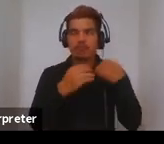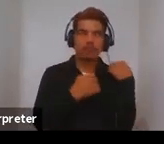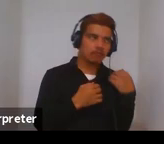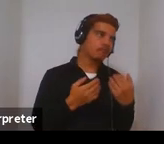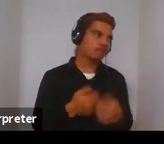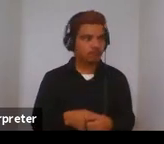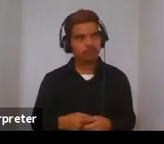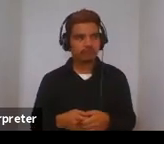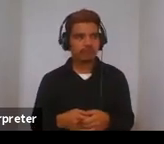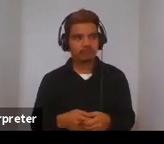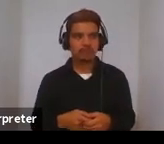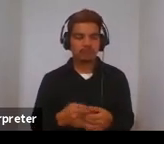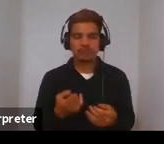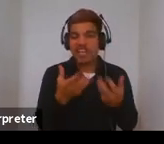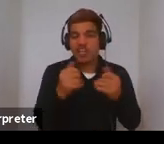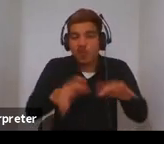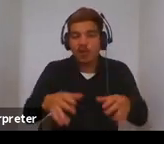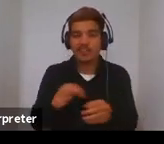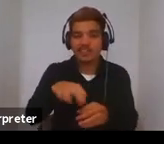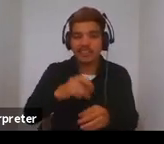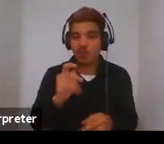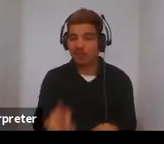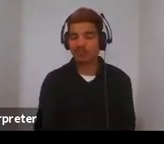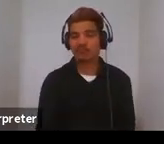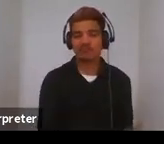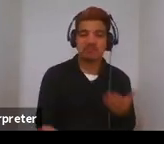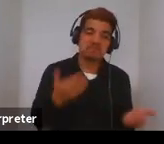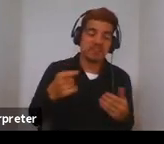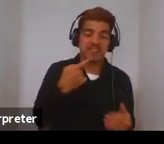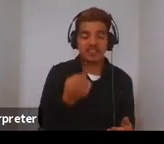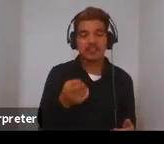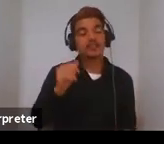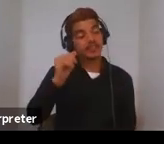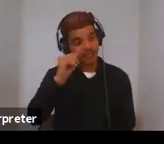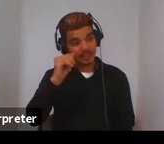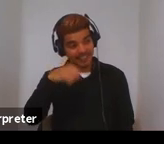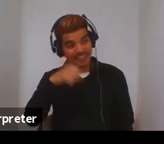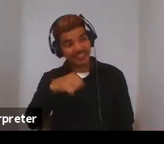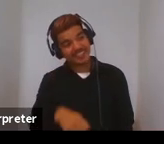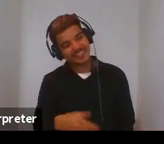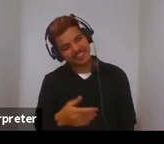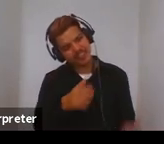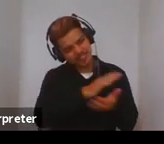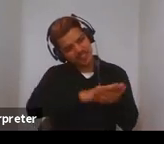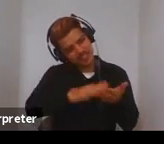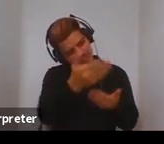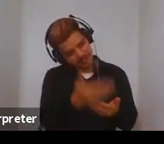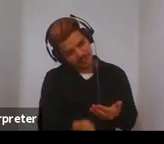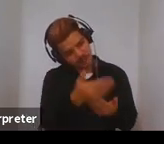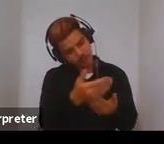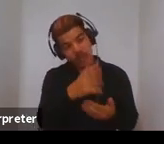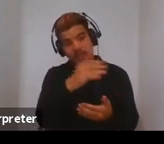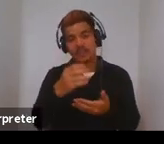They just don't want tea, okay? They might say, yes, please. That's kind of you. And then when the tea